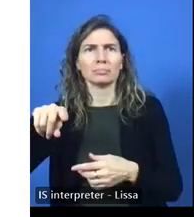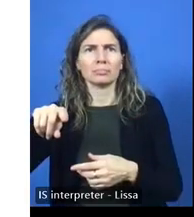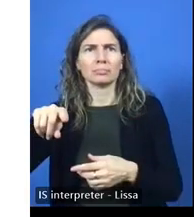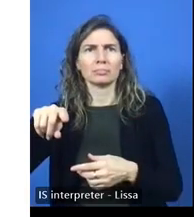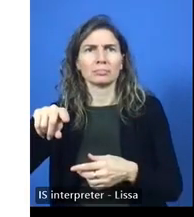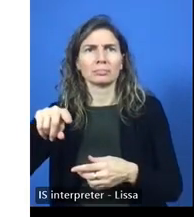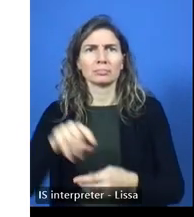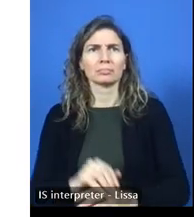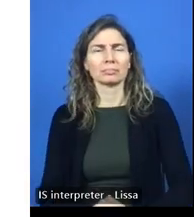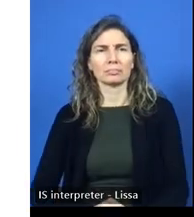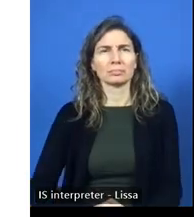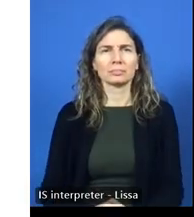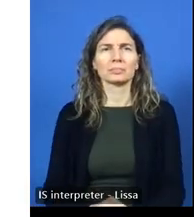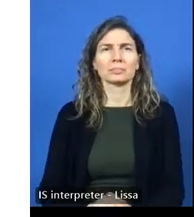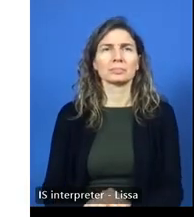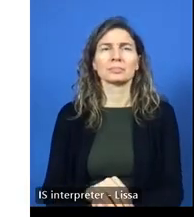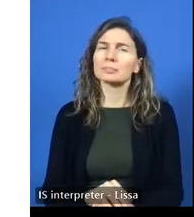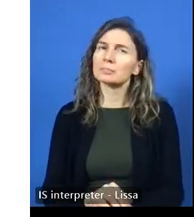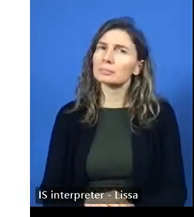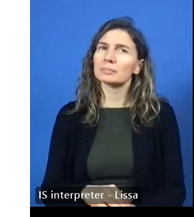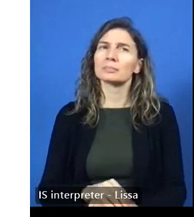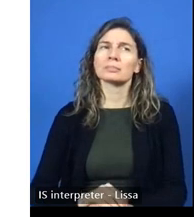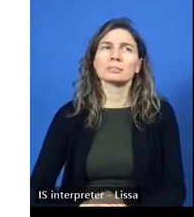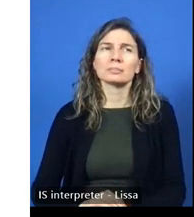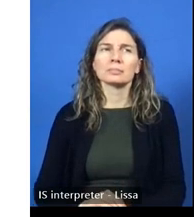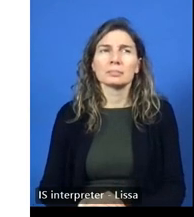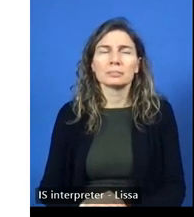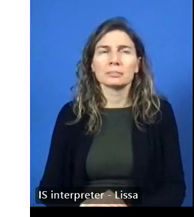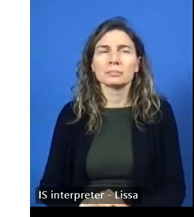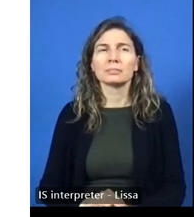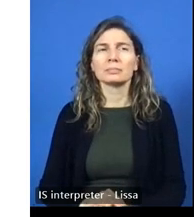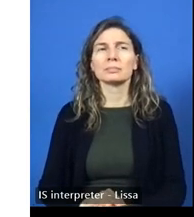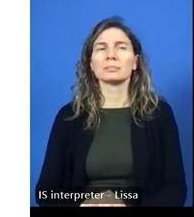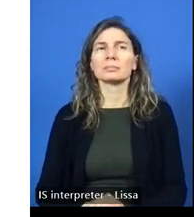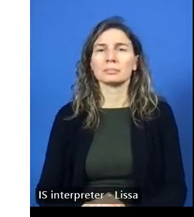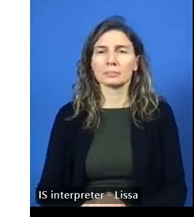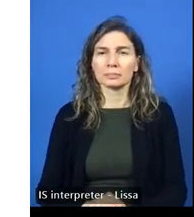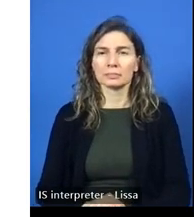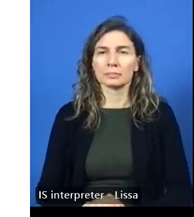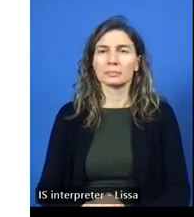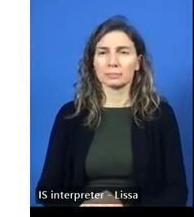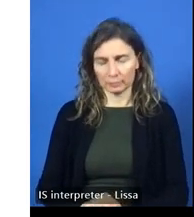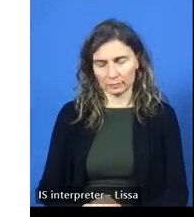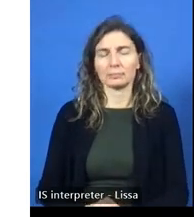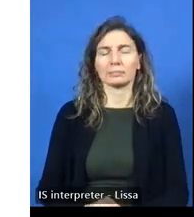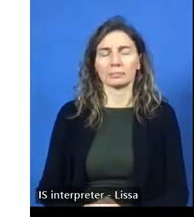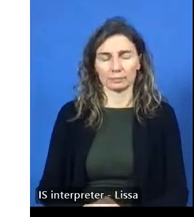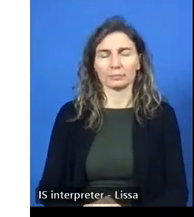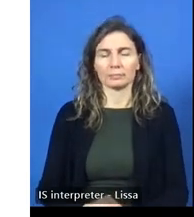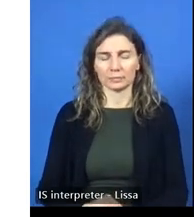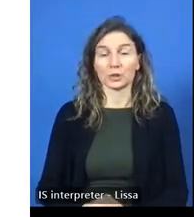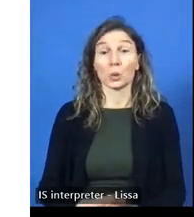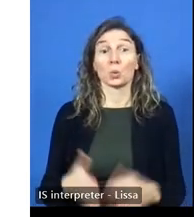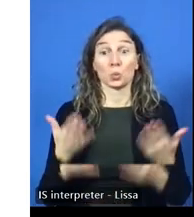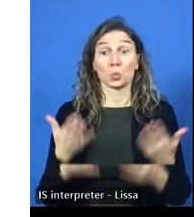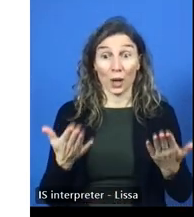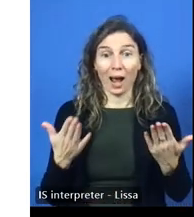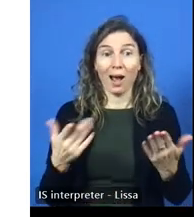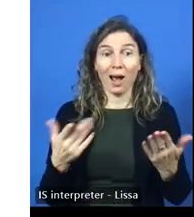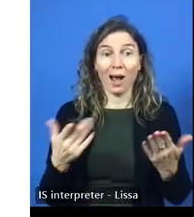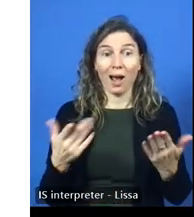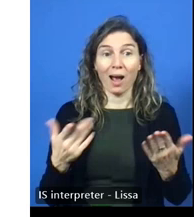presentamos el trabajo que hacemos en la Amazonia peruana con los niños y niñas y jóvenes sordos. Today we are presenting the work